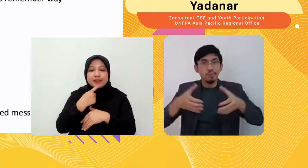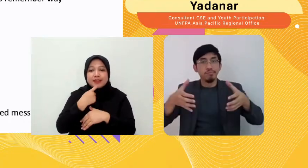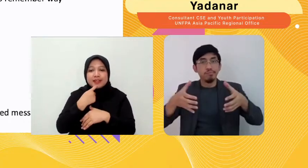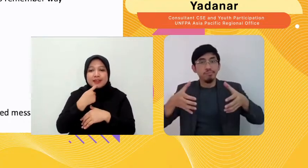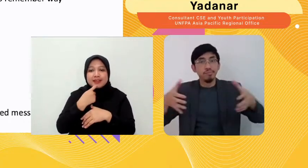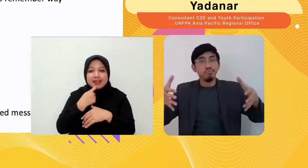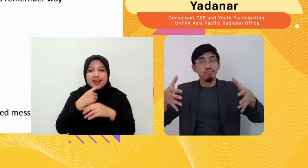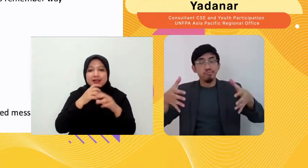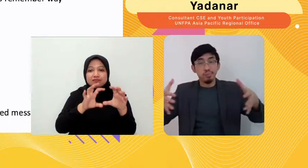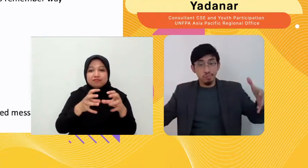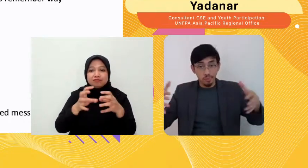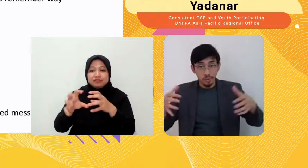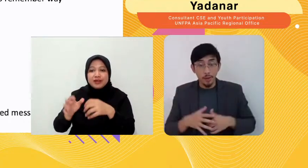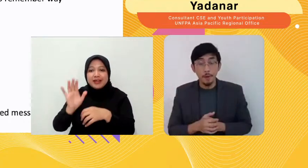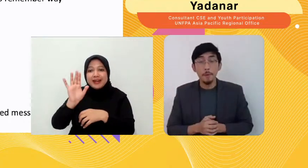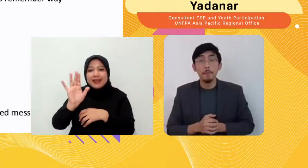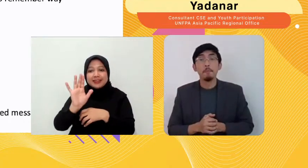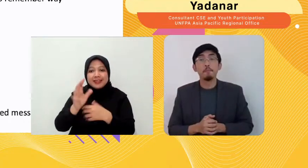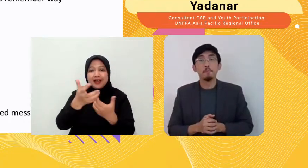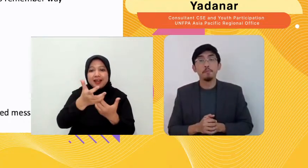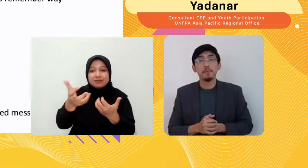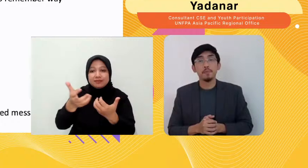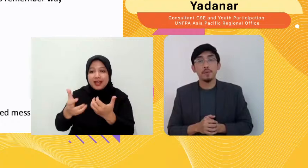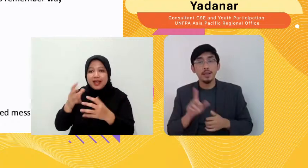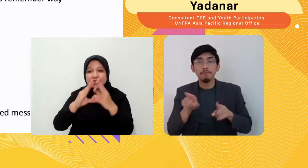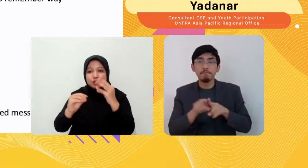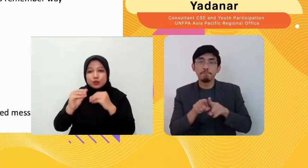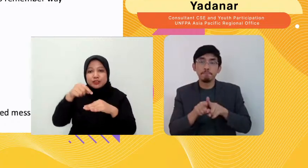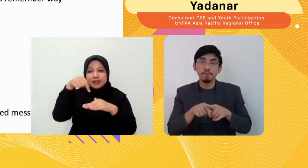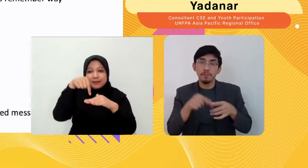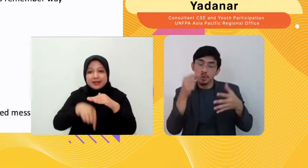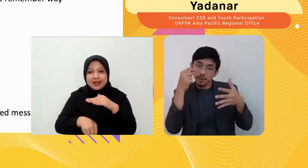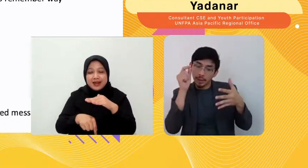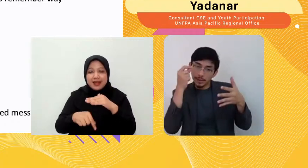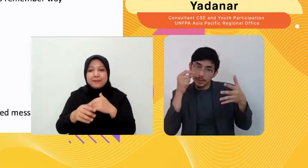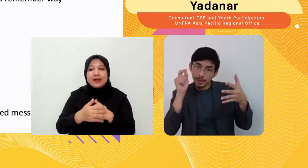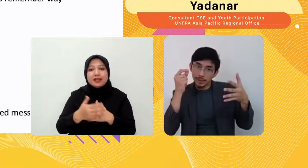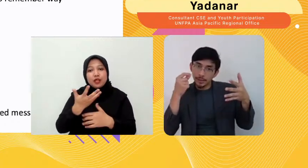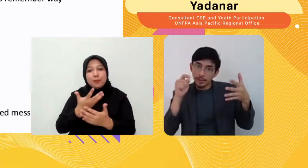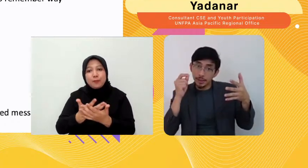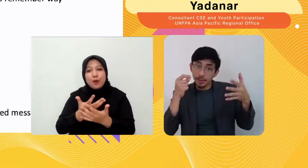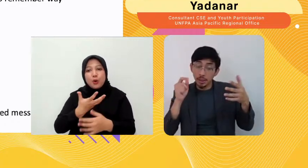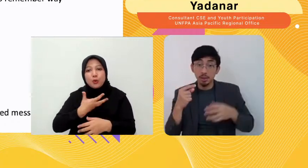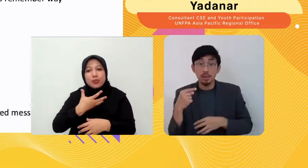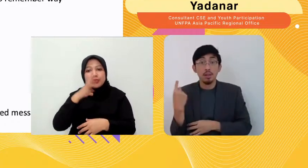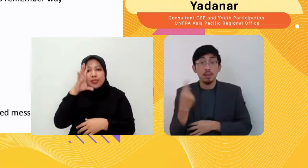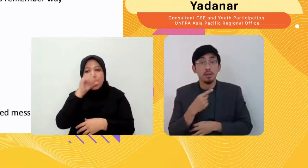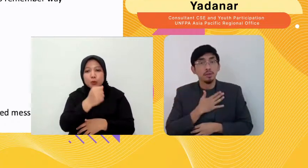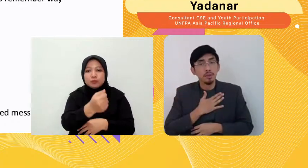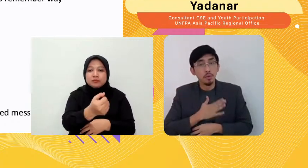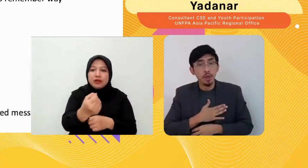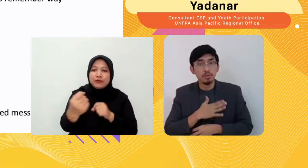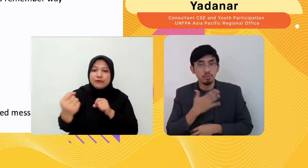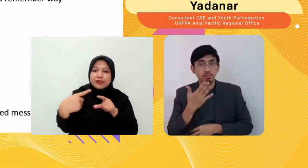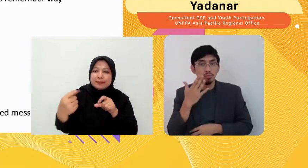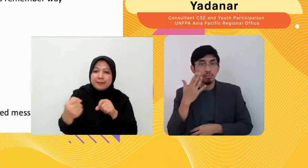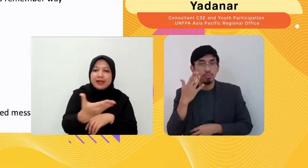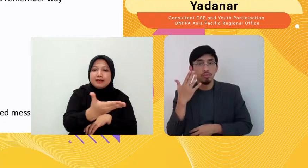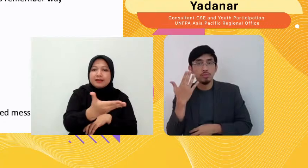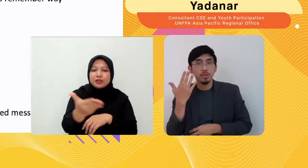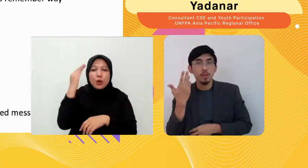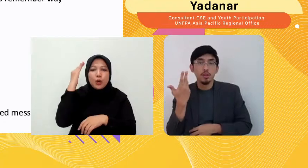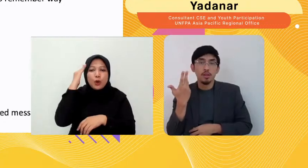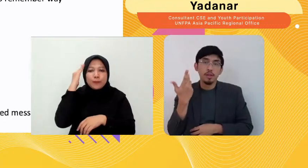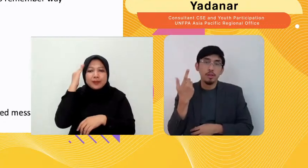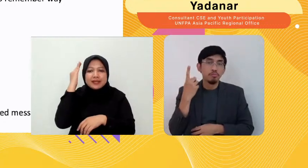and in the breakout room. And we would like to hear your opinion, hear your feedback, whether you have other things to add,